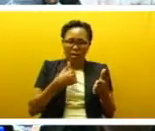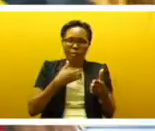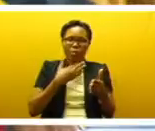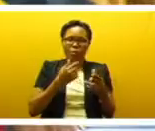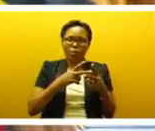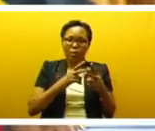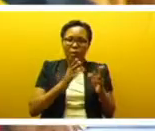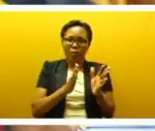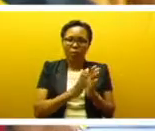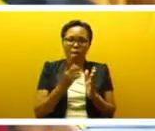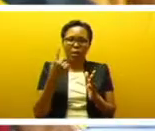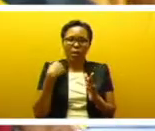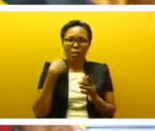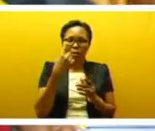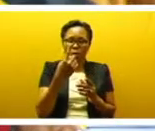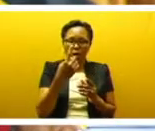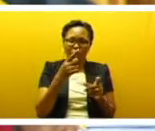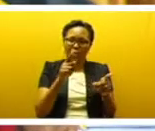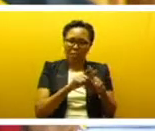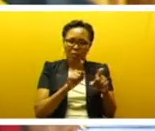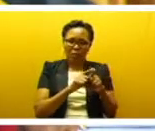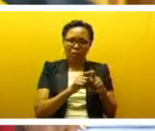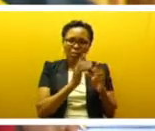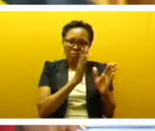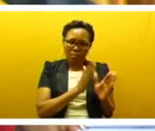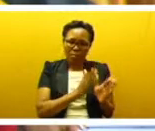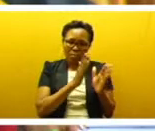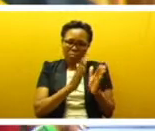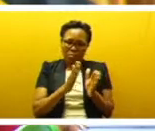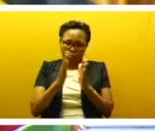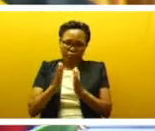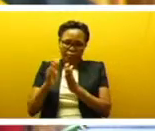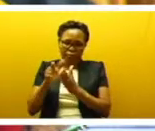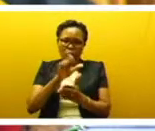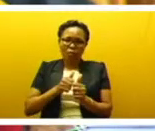number 1, the same order we followed.